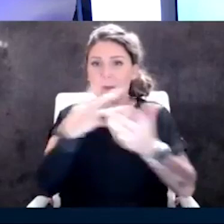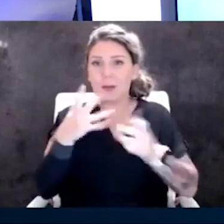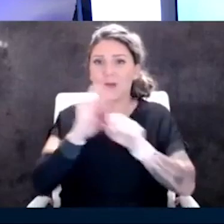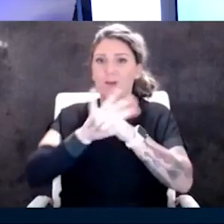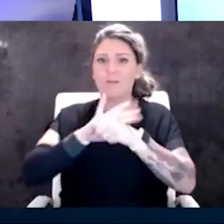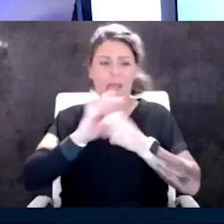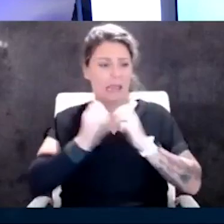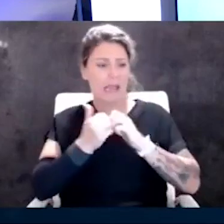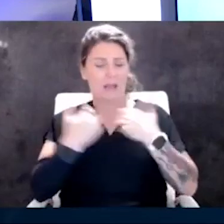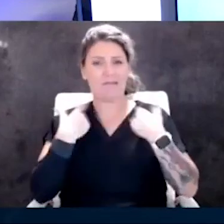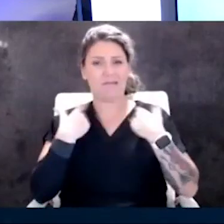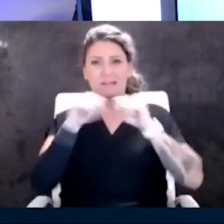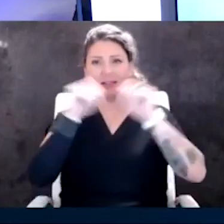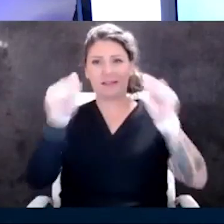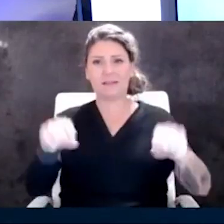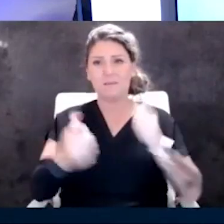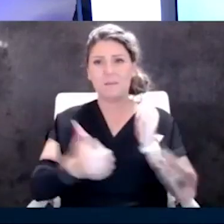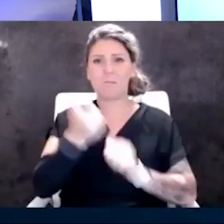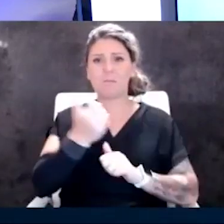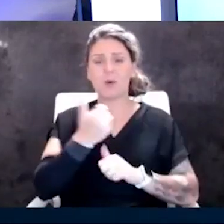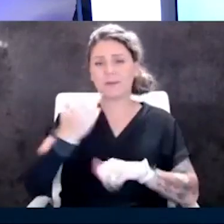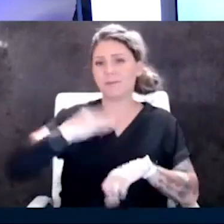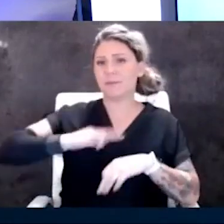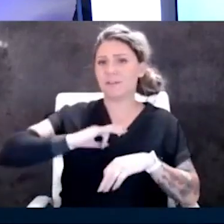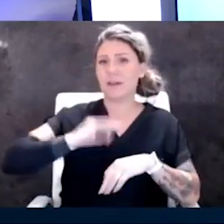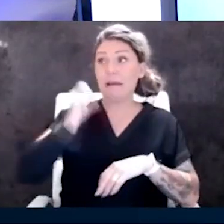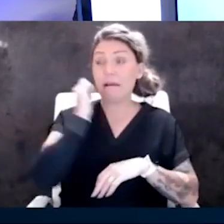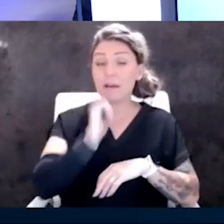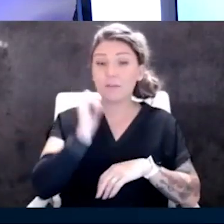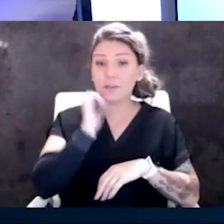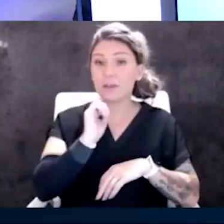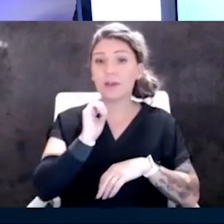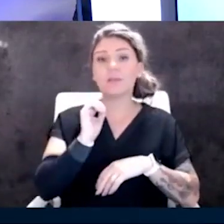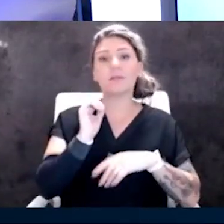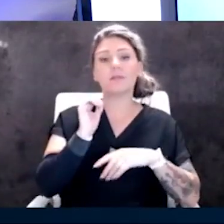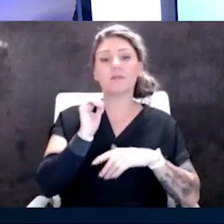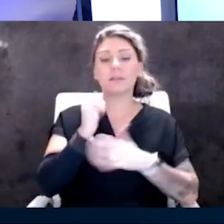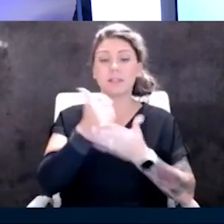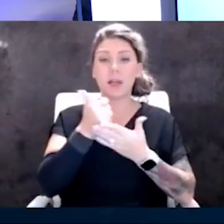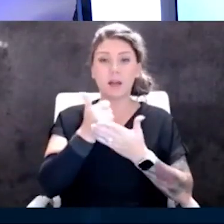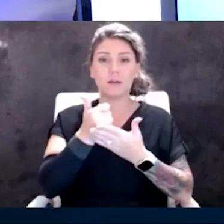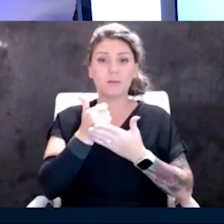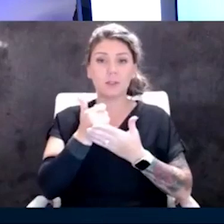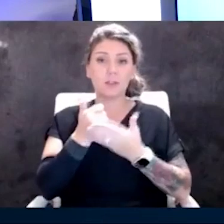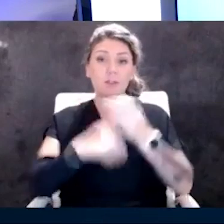the most benefit to you on a daily basis to help support you in Great Bend?